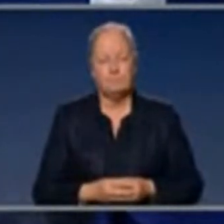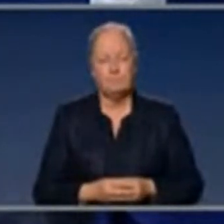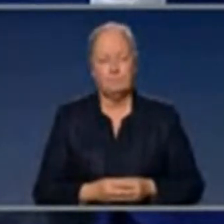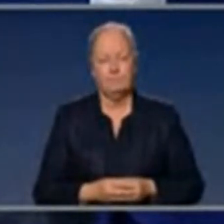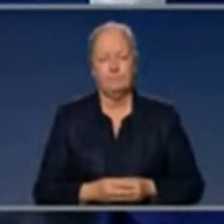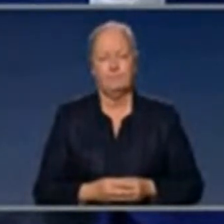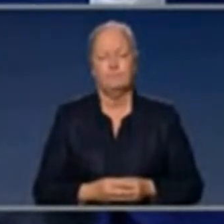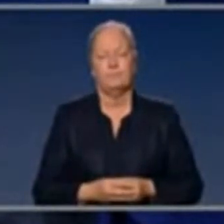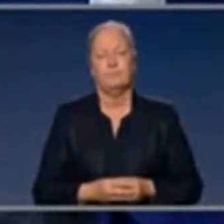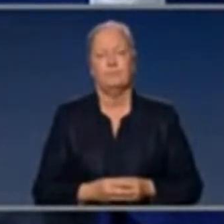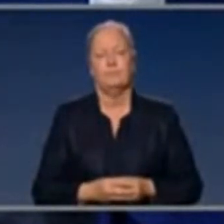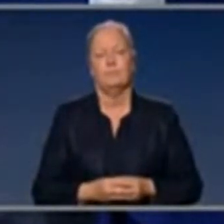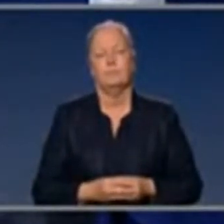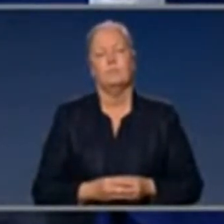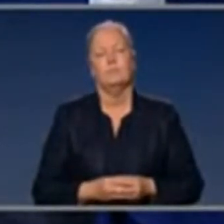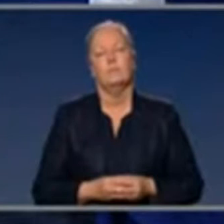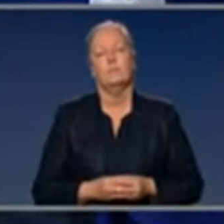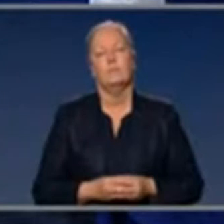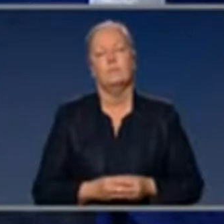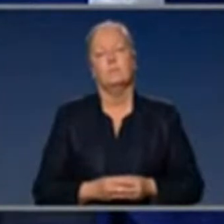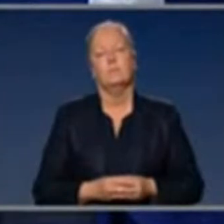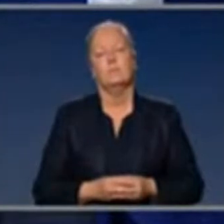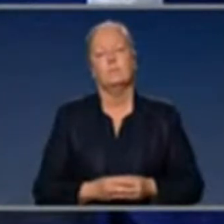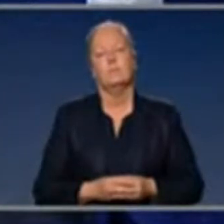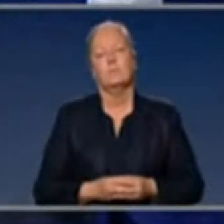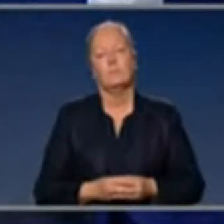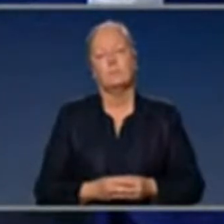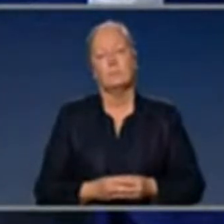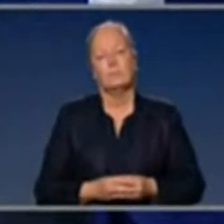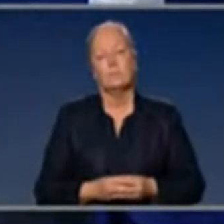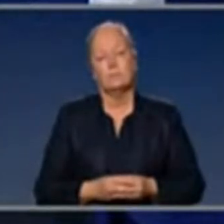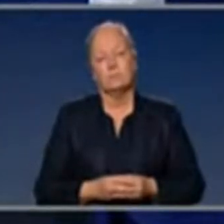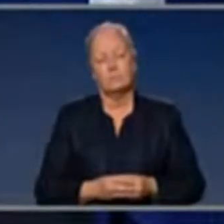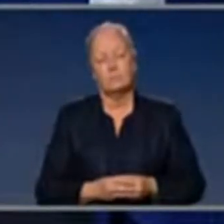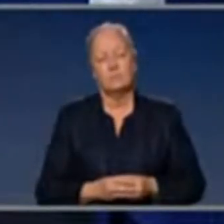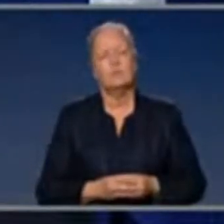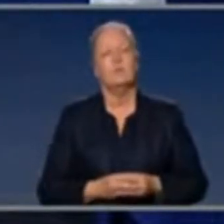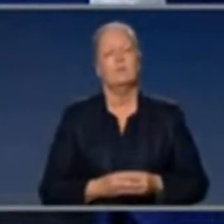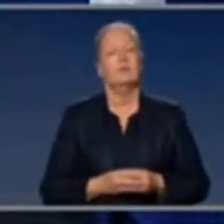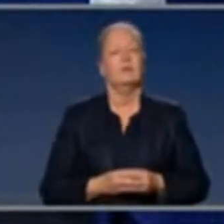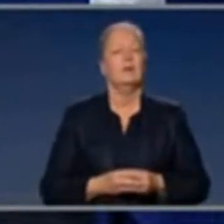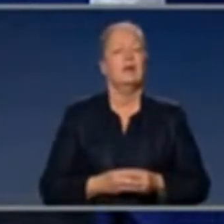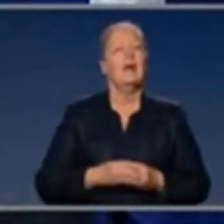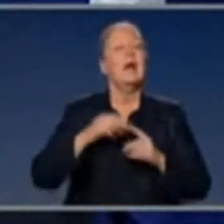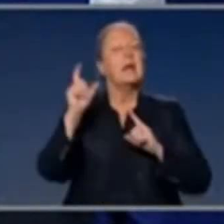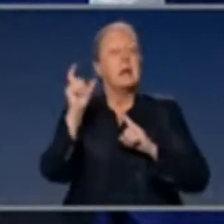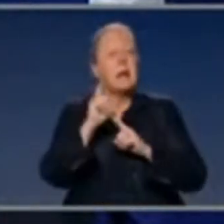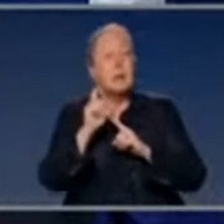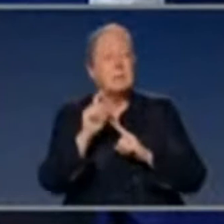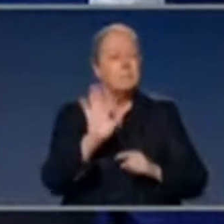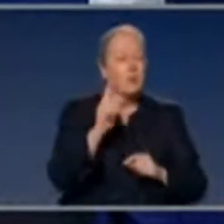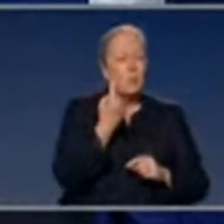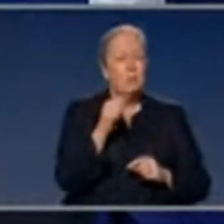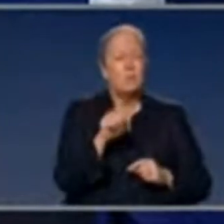of them together, currently have their measures, and that ranges from about 1.3% here in the ACT, that is their state